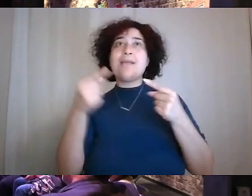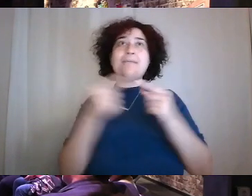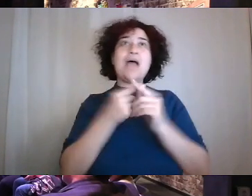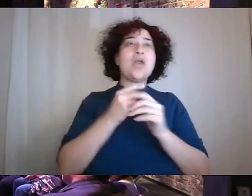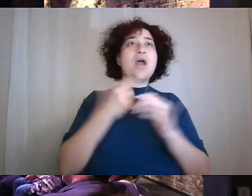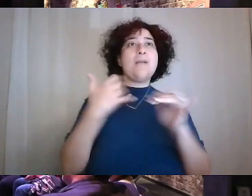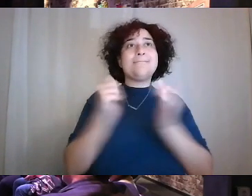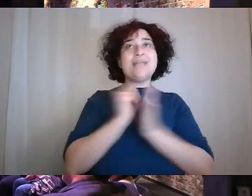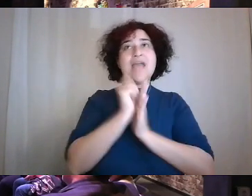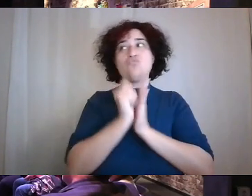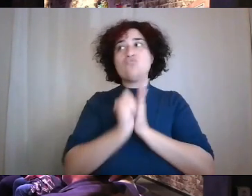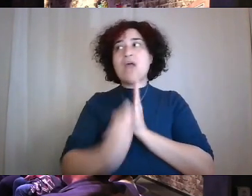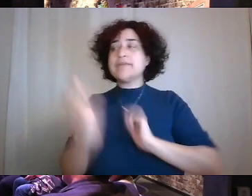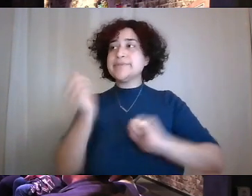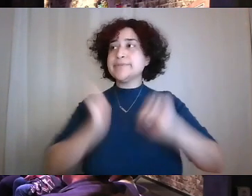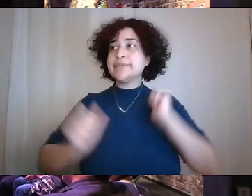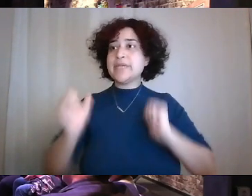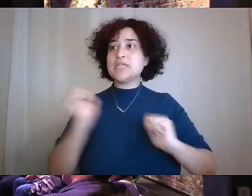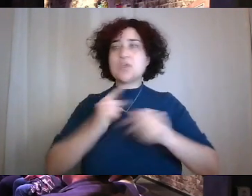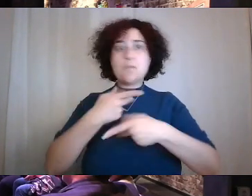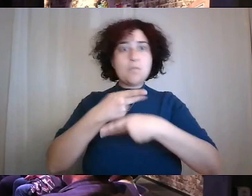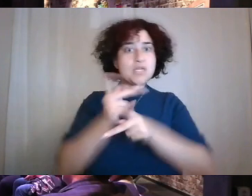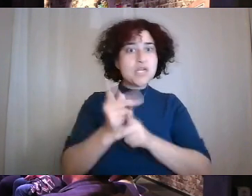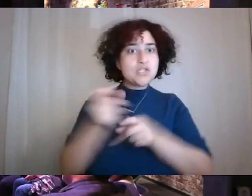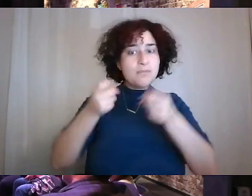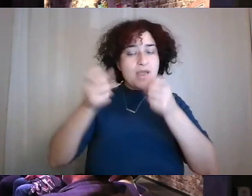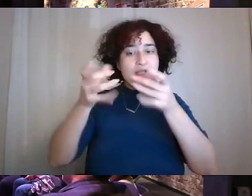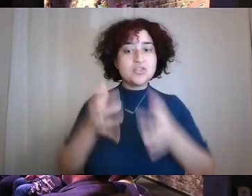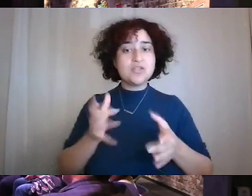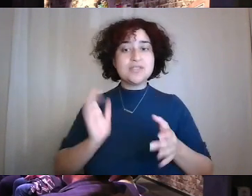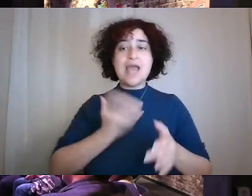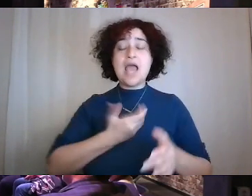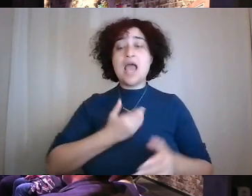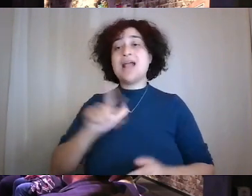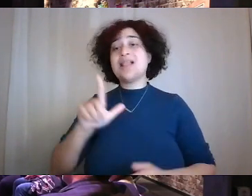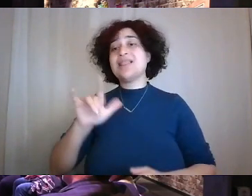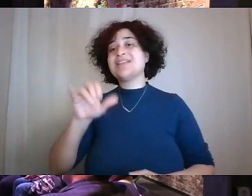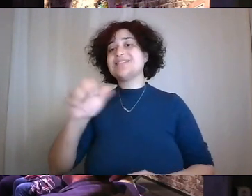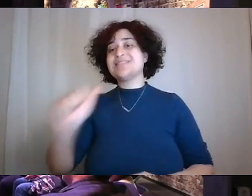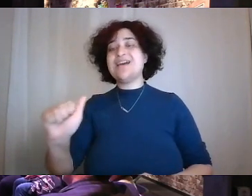about, frankly, Octavio Solis and Lisa Portes, congratulations, Quijote Nuevo,